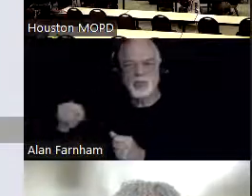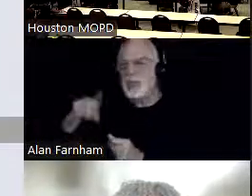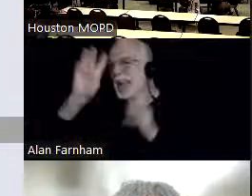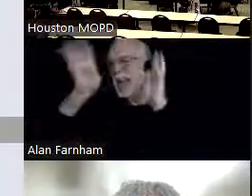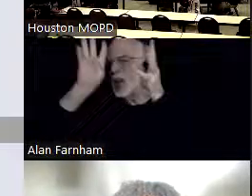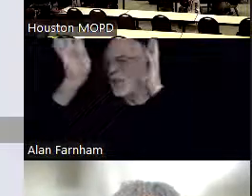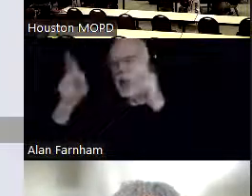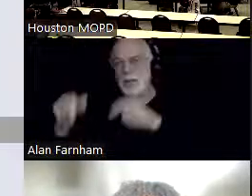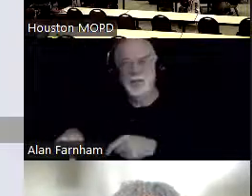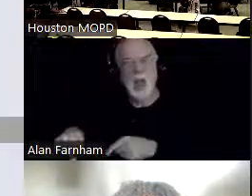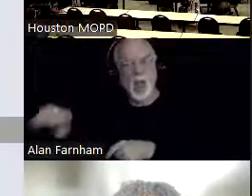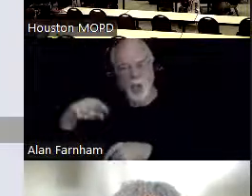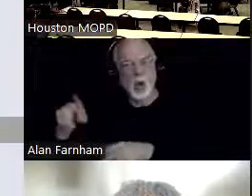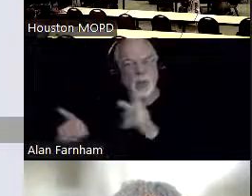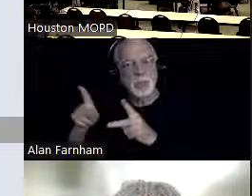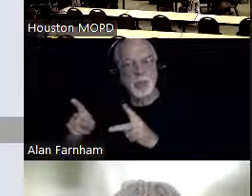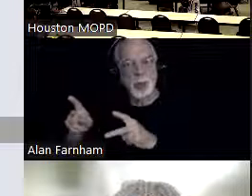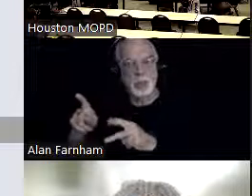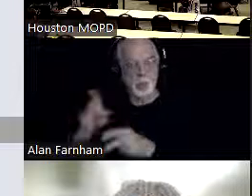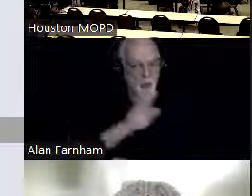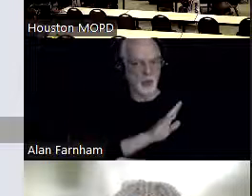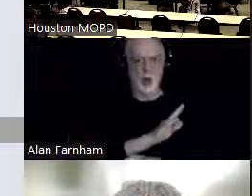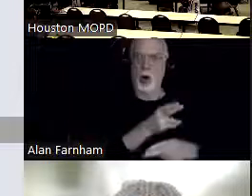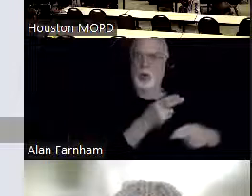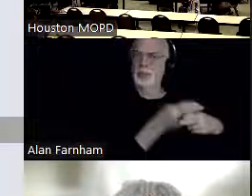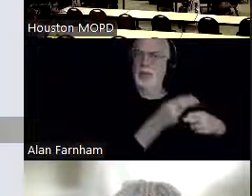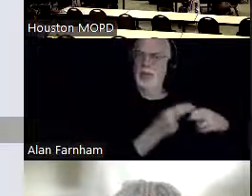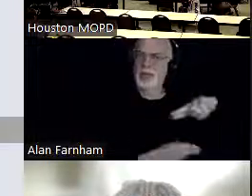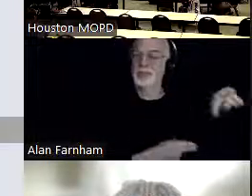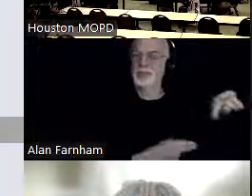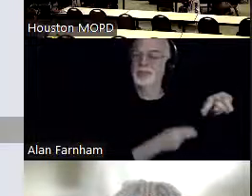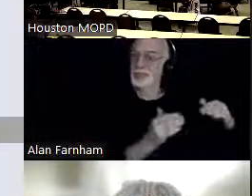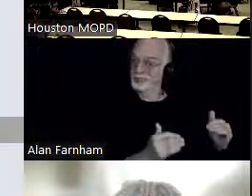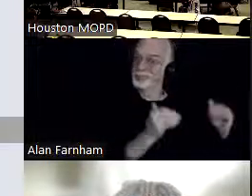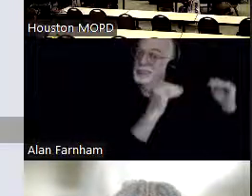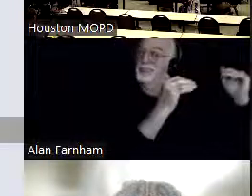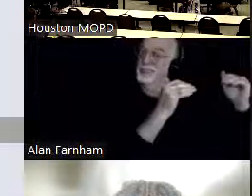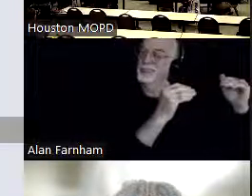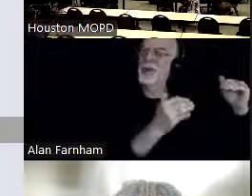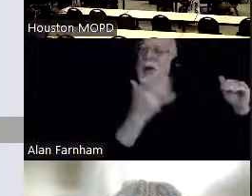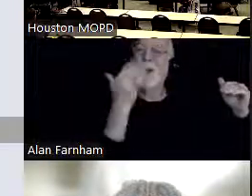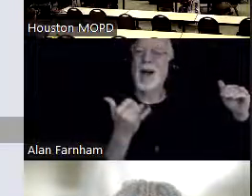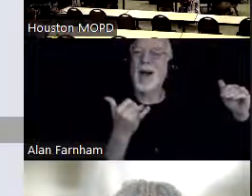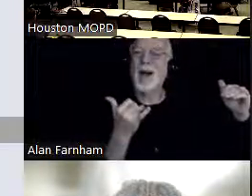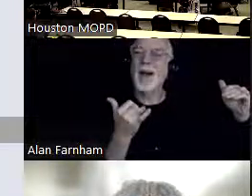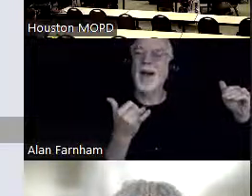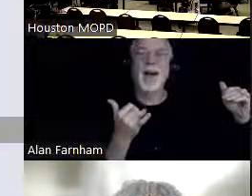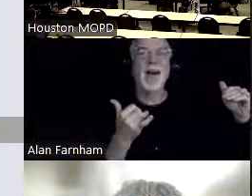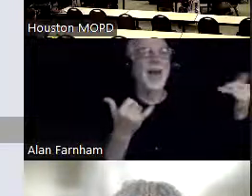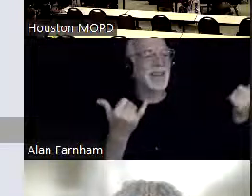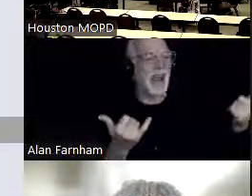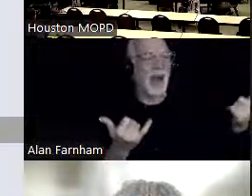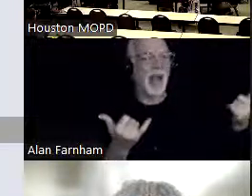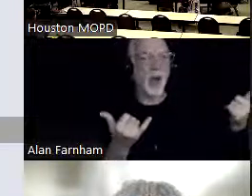the people that can enhance your reputation, because now your organization looks like all of